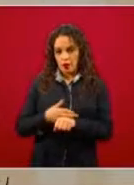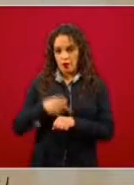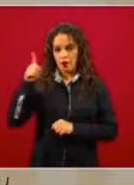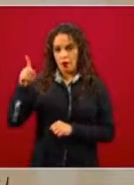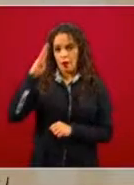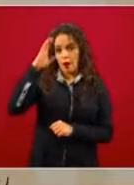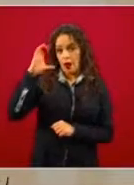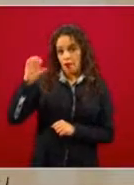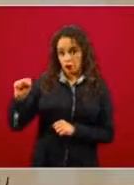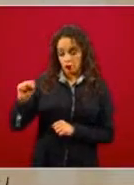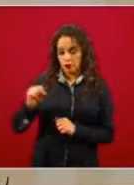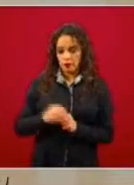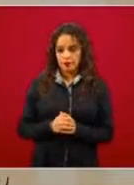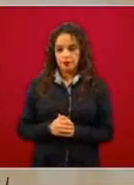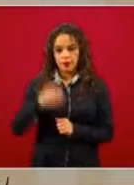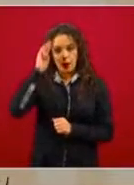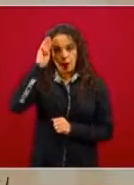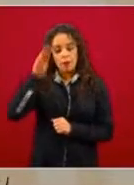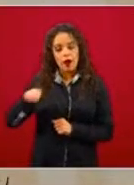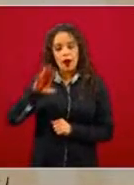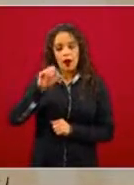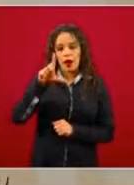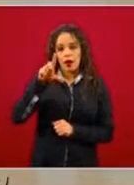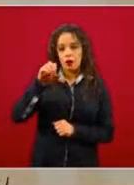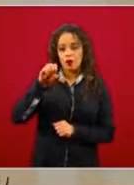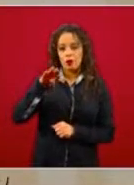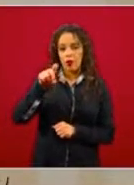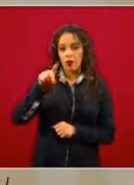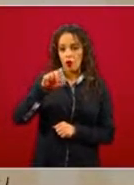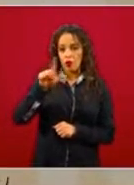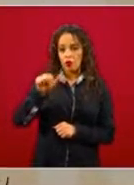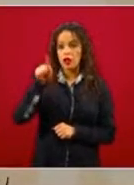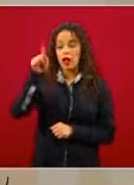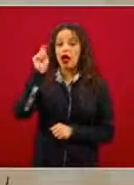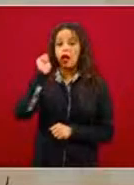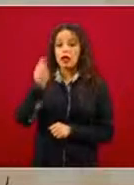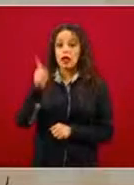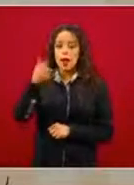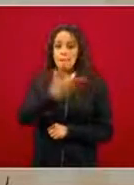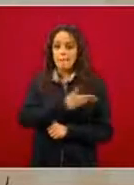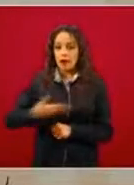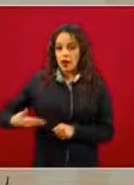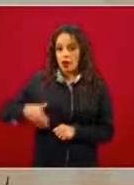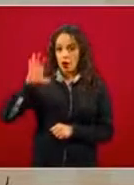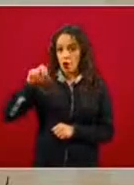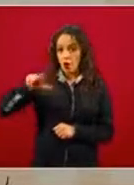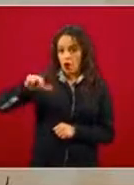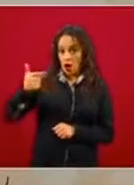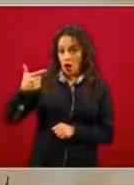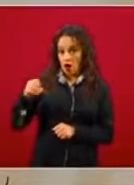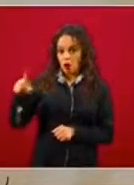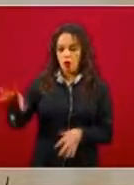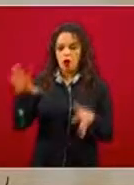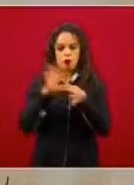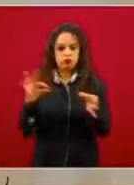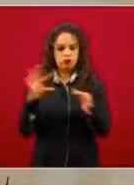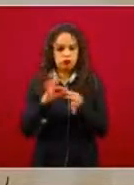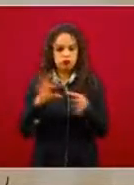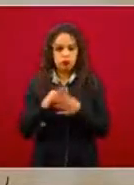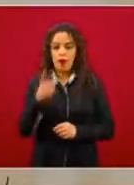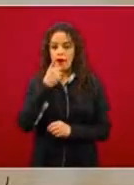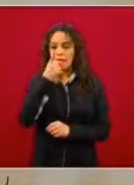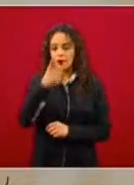and the governor for Baja California Sur, Dr. Carlos Mendoza Davis, who is the CONAGO's